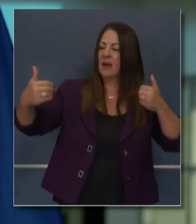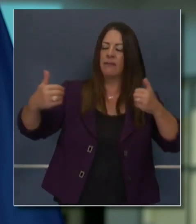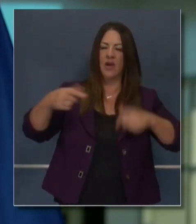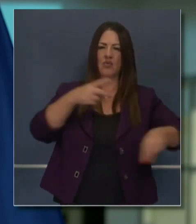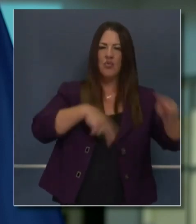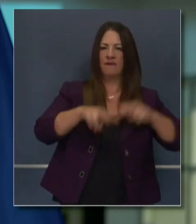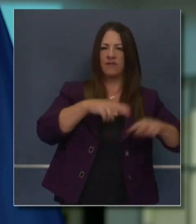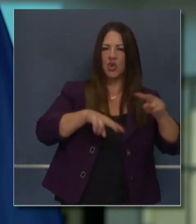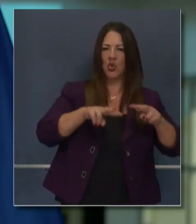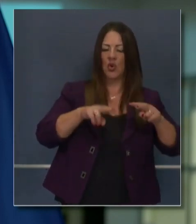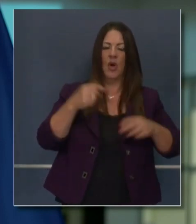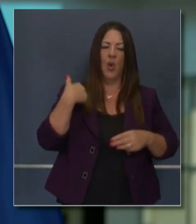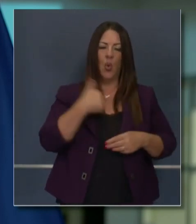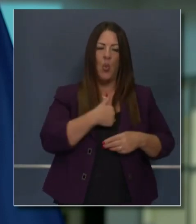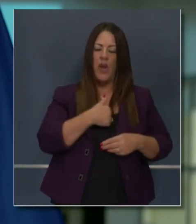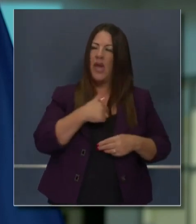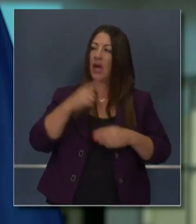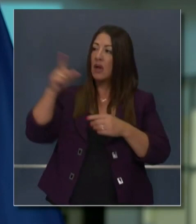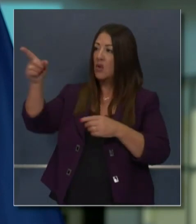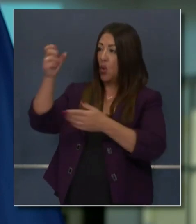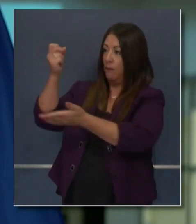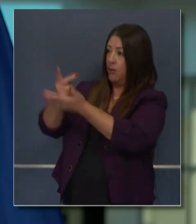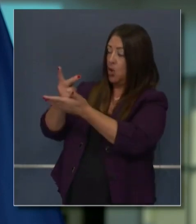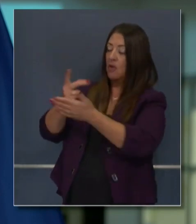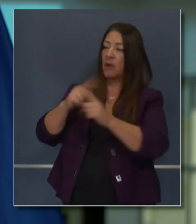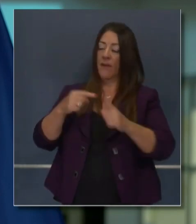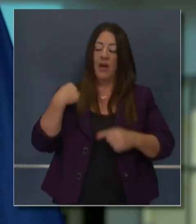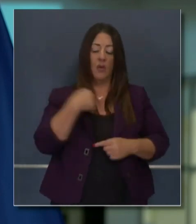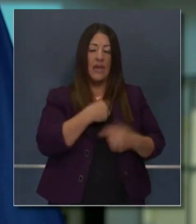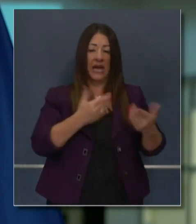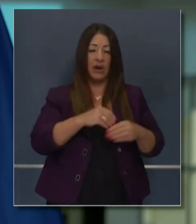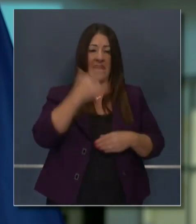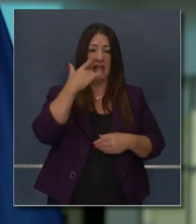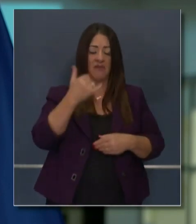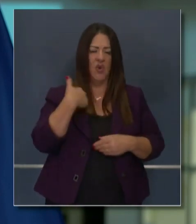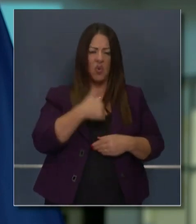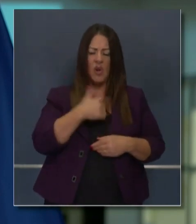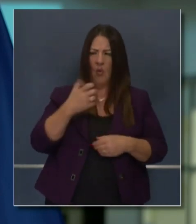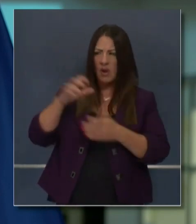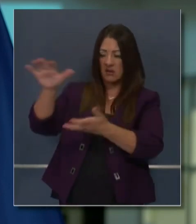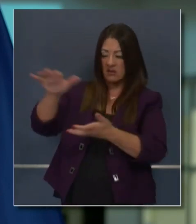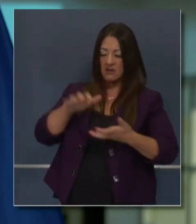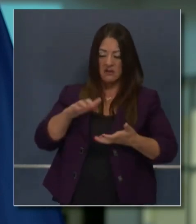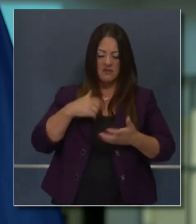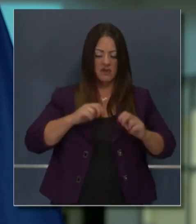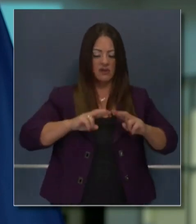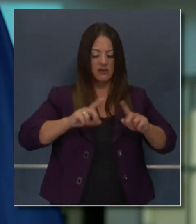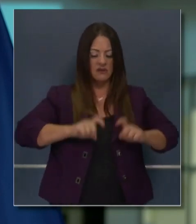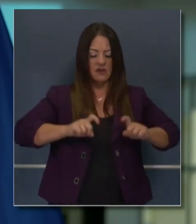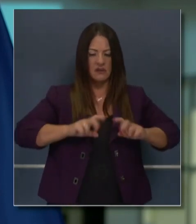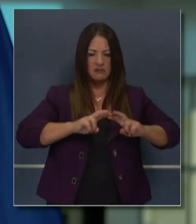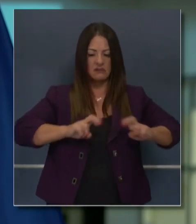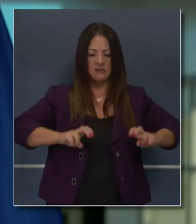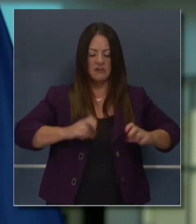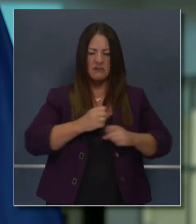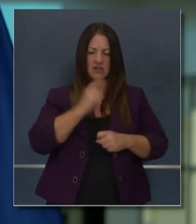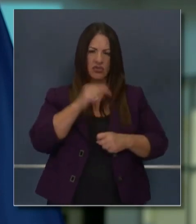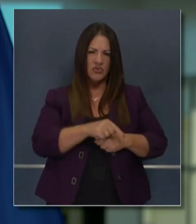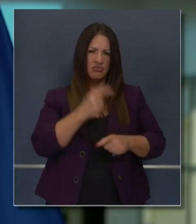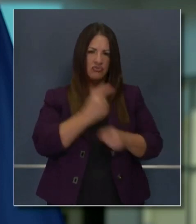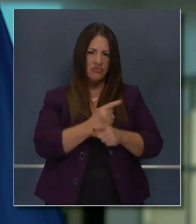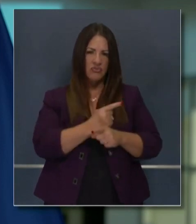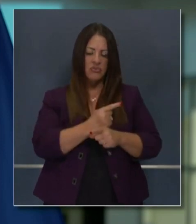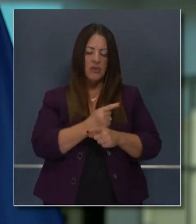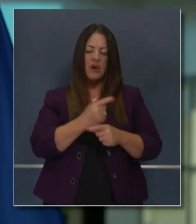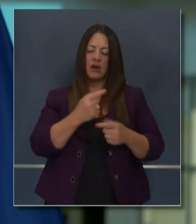able to put our stamp of approval. Again, why California? Because there's no other state more abundant in